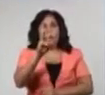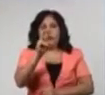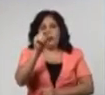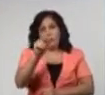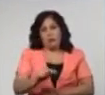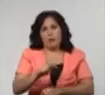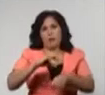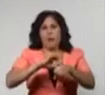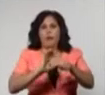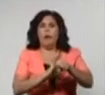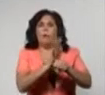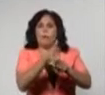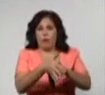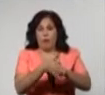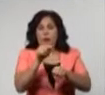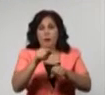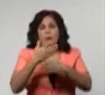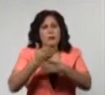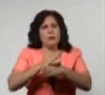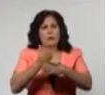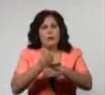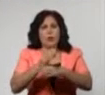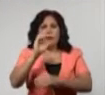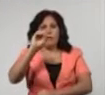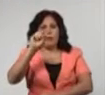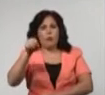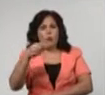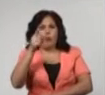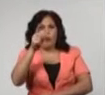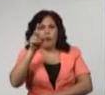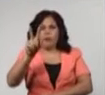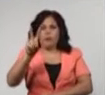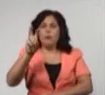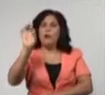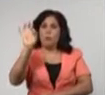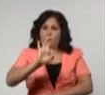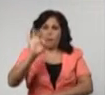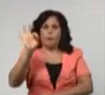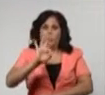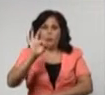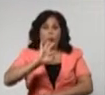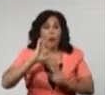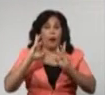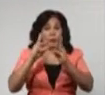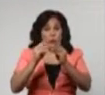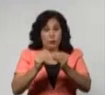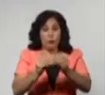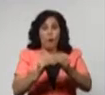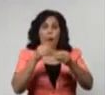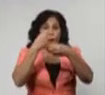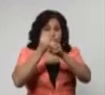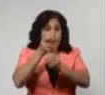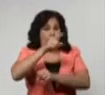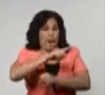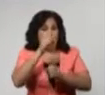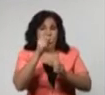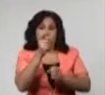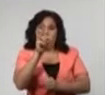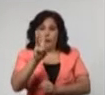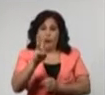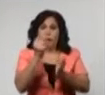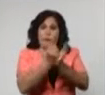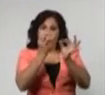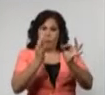Also, the provincial hygiene, epidemiology, and microbiology labs processed a number of